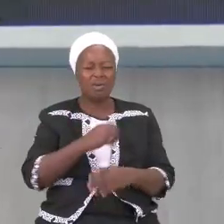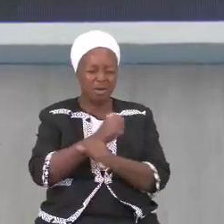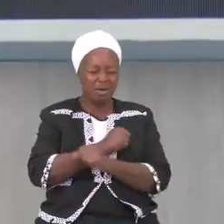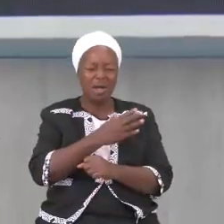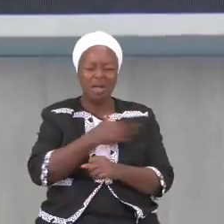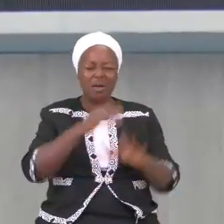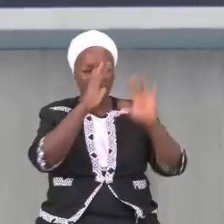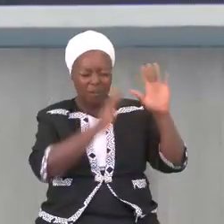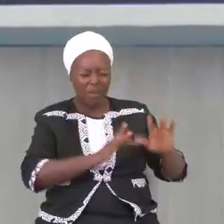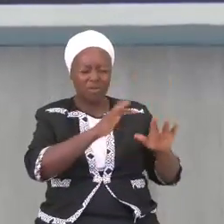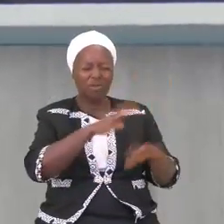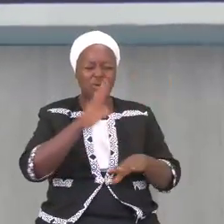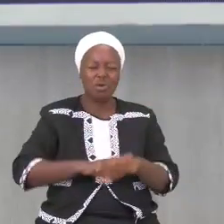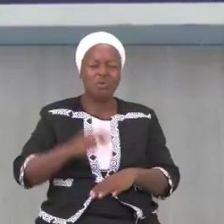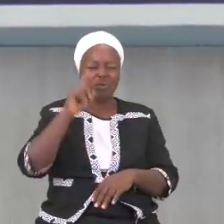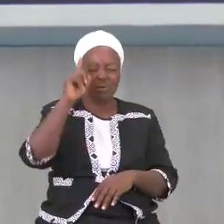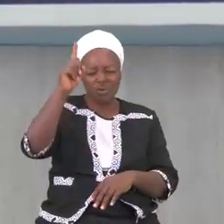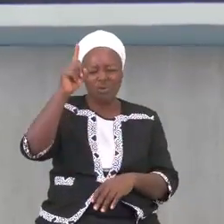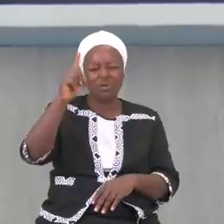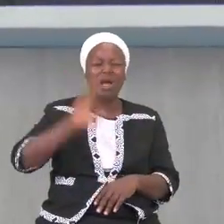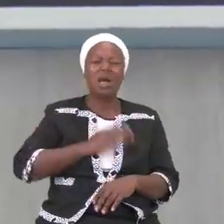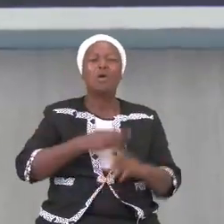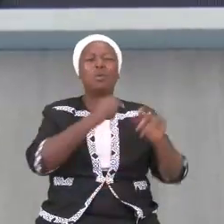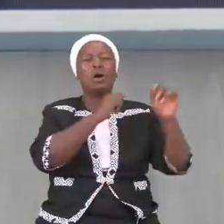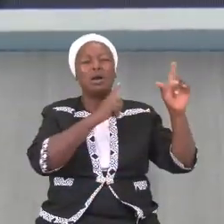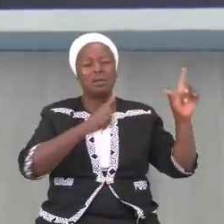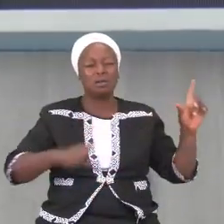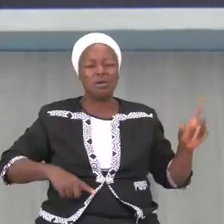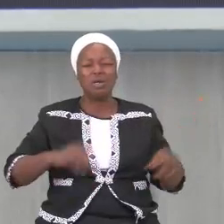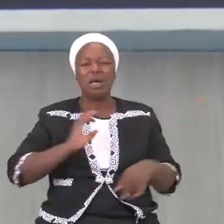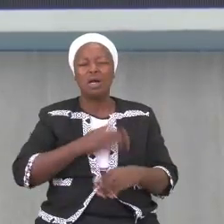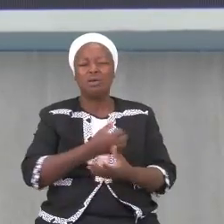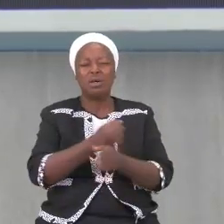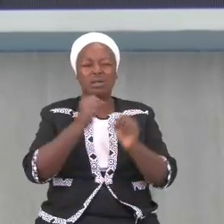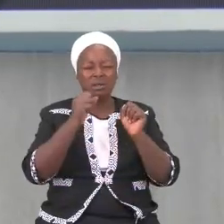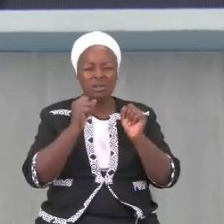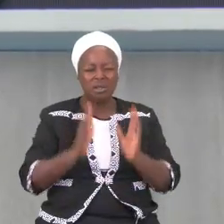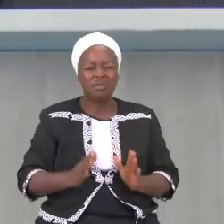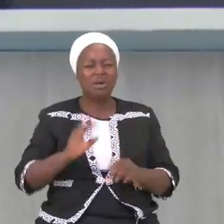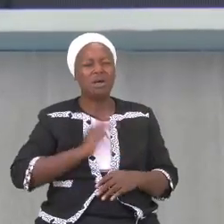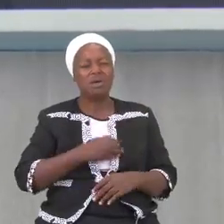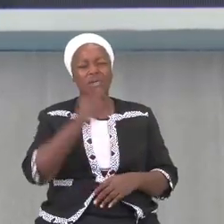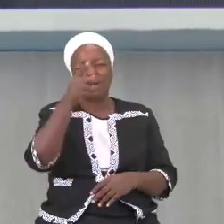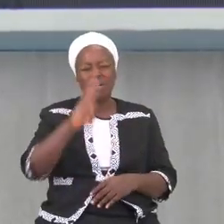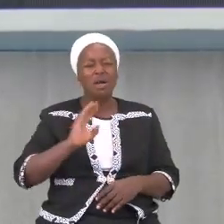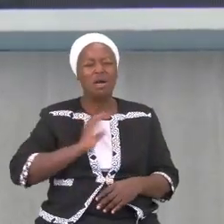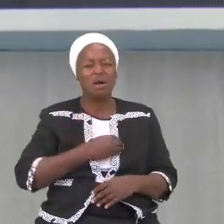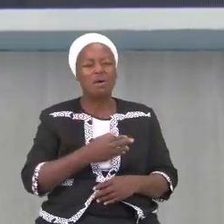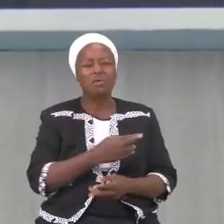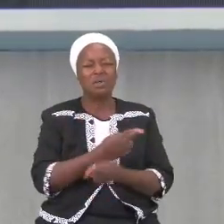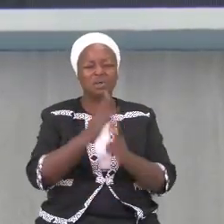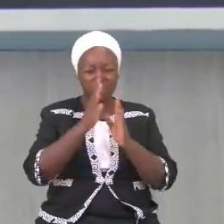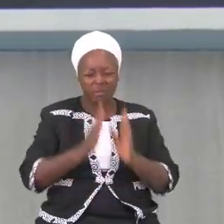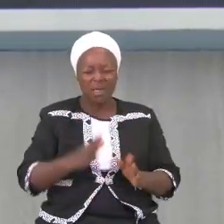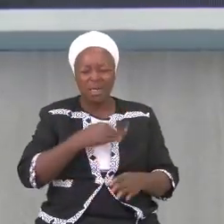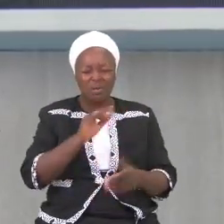our God, our Savior, our Redeemer, and the one that is sending us forth to go and show his